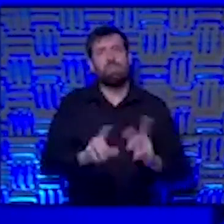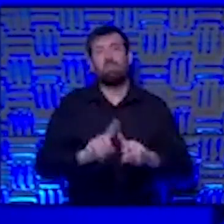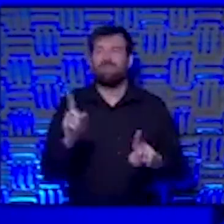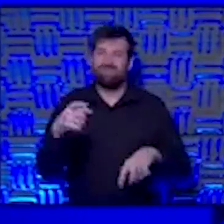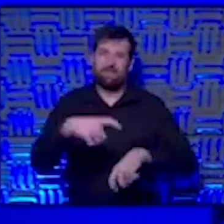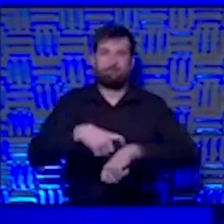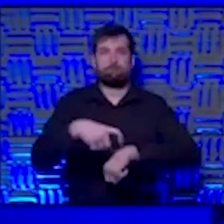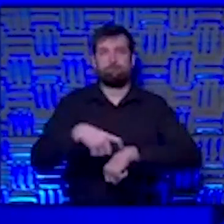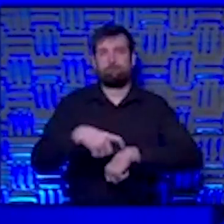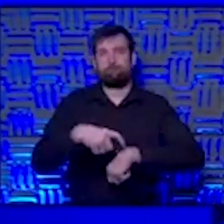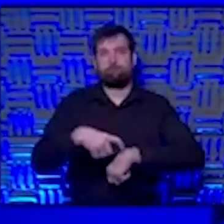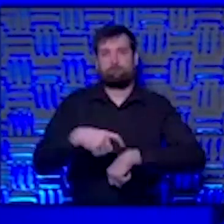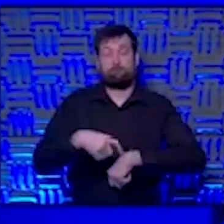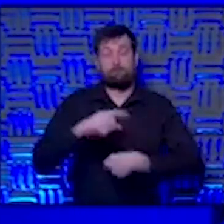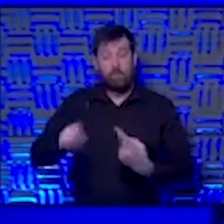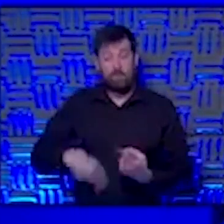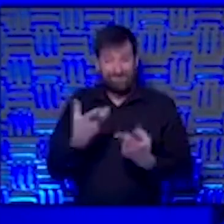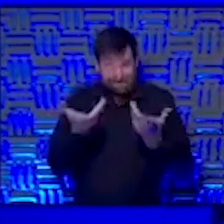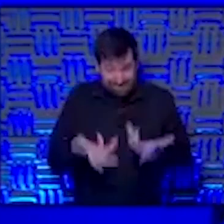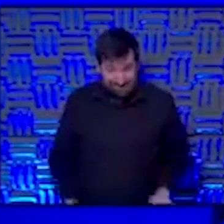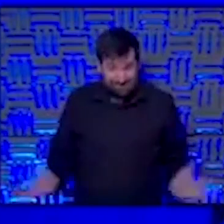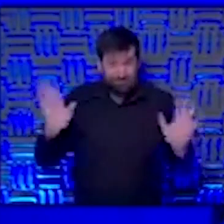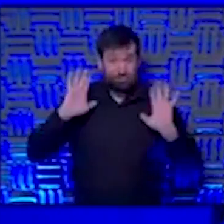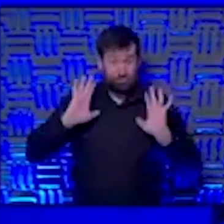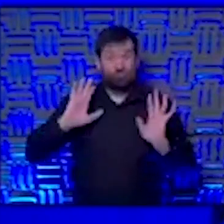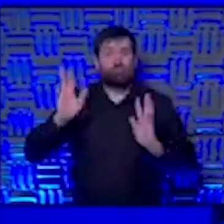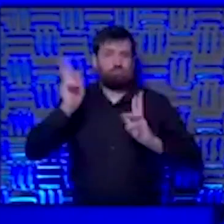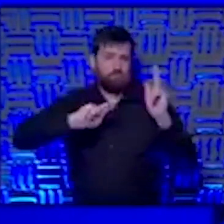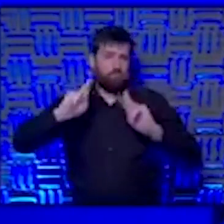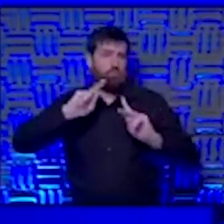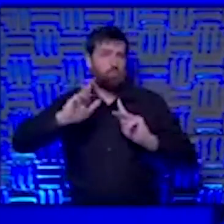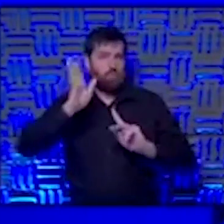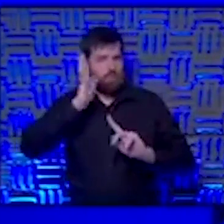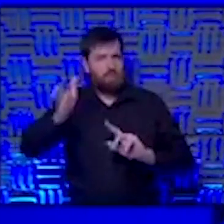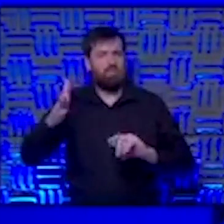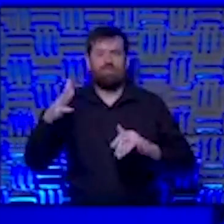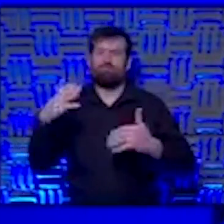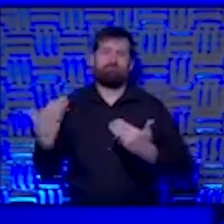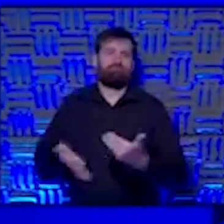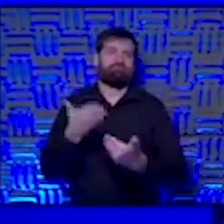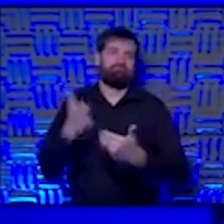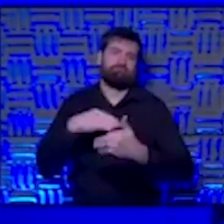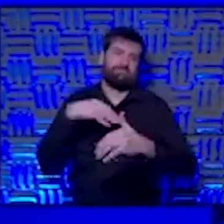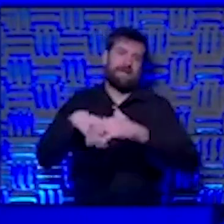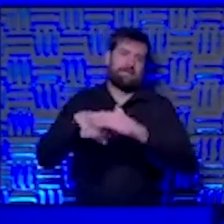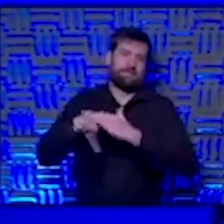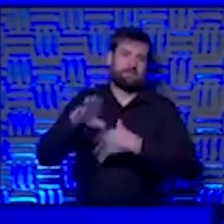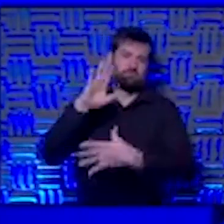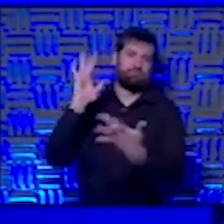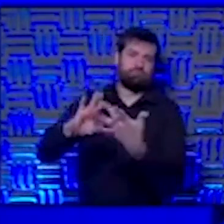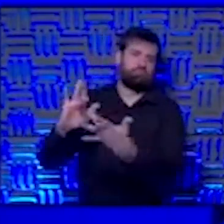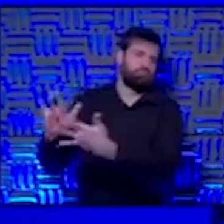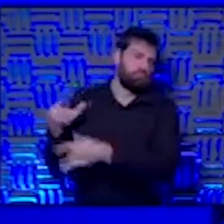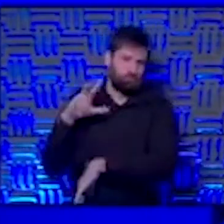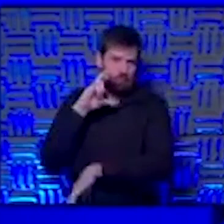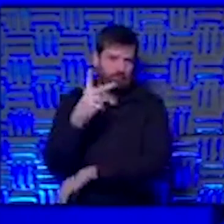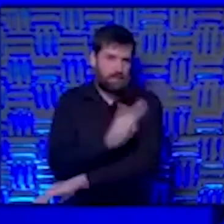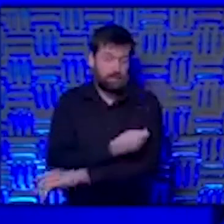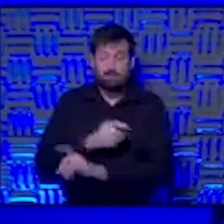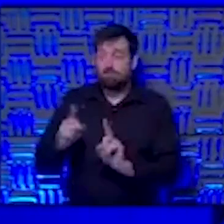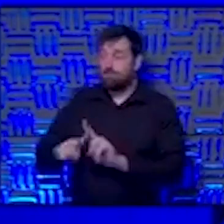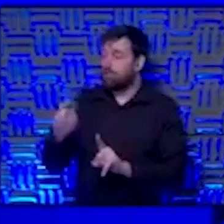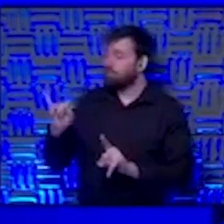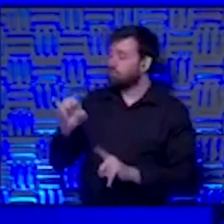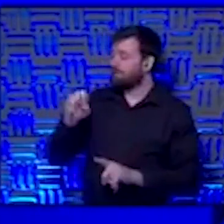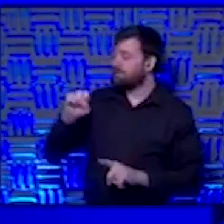take a little bit of time. And once that is done, people will have ready access to those things. But I think to Jessica's point is, it's